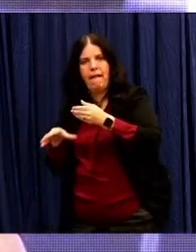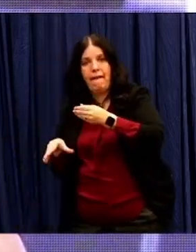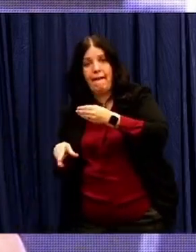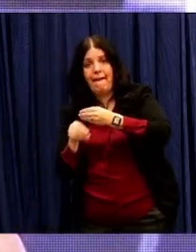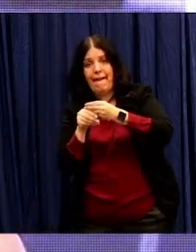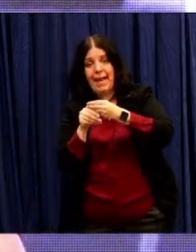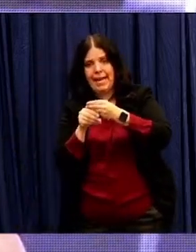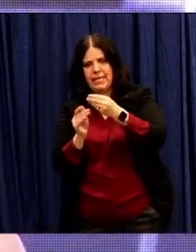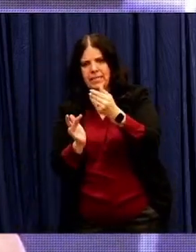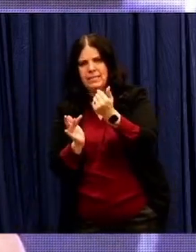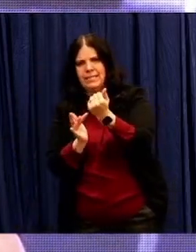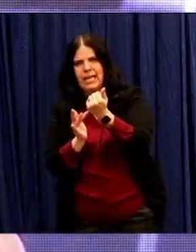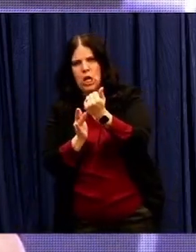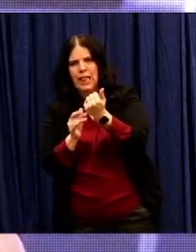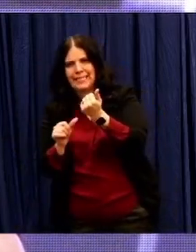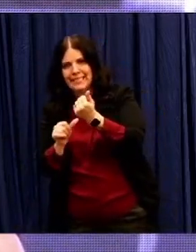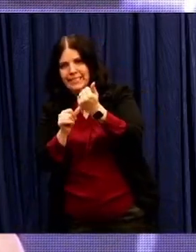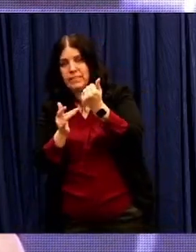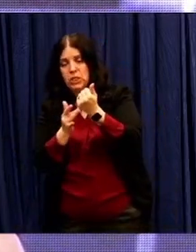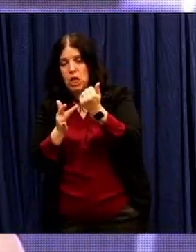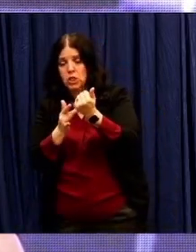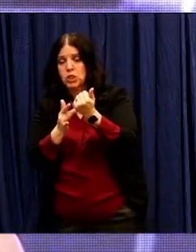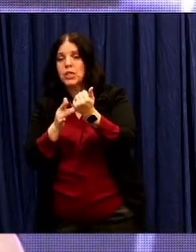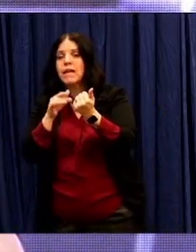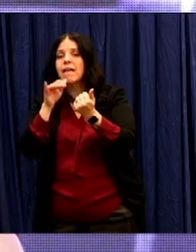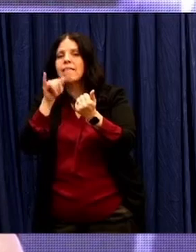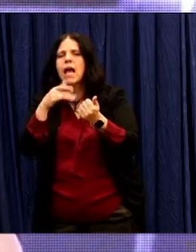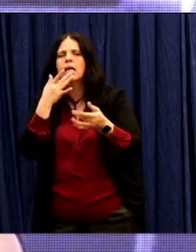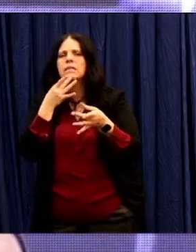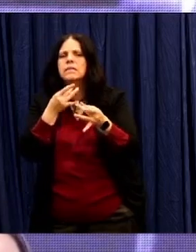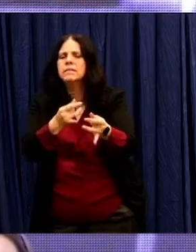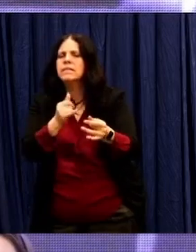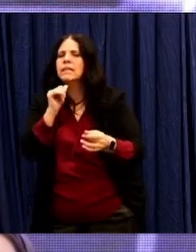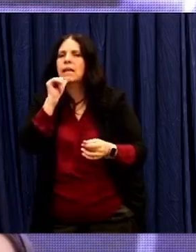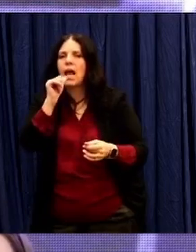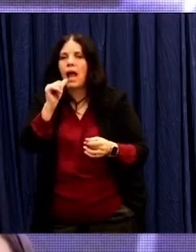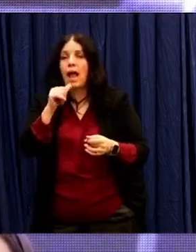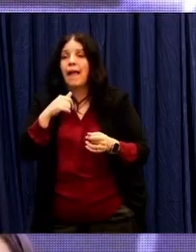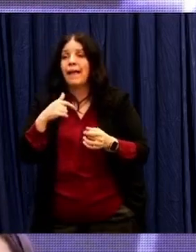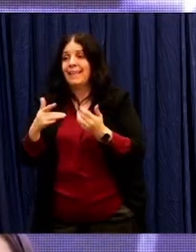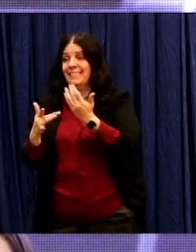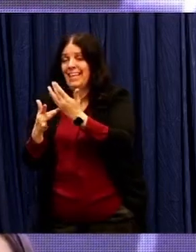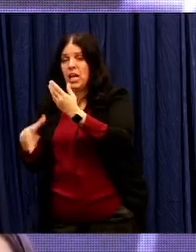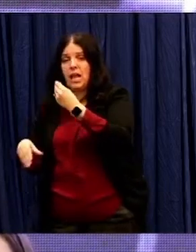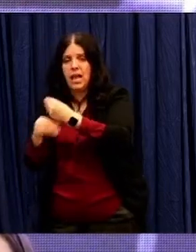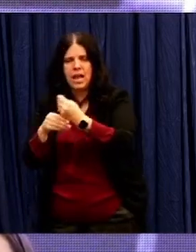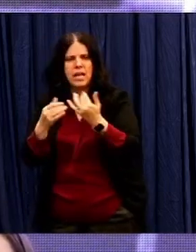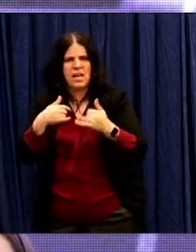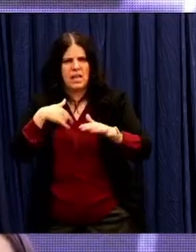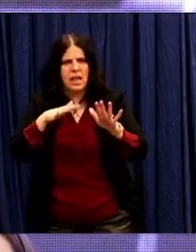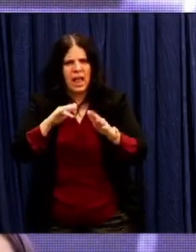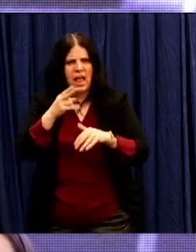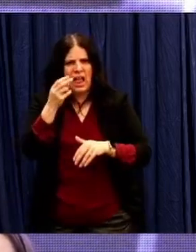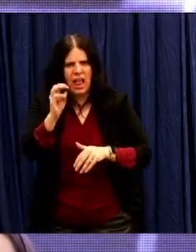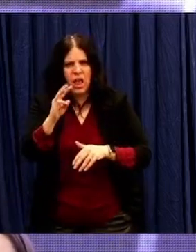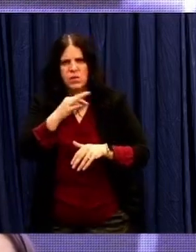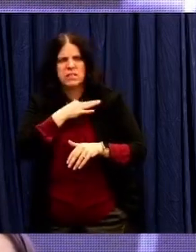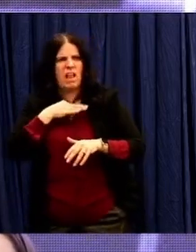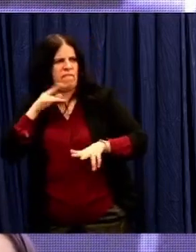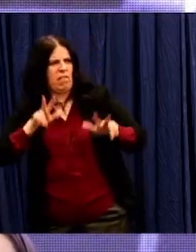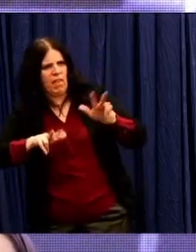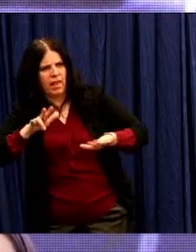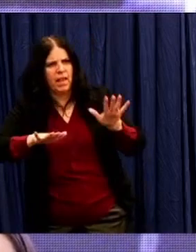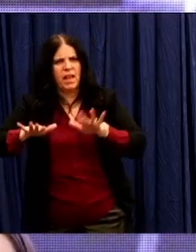huge learning curve for not only the staff and the people using it to be able to use